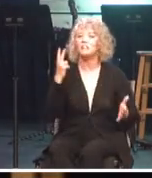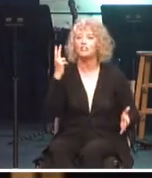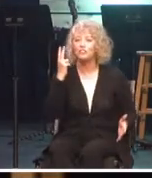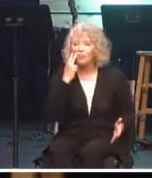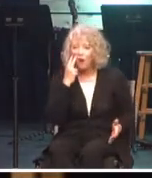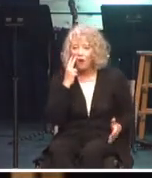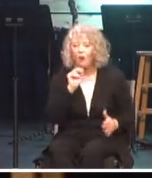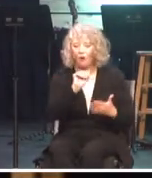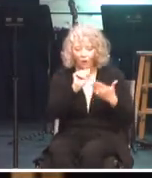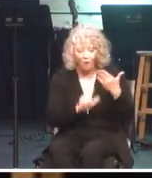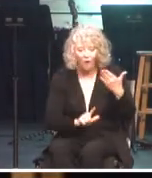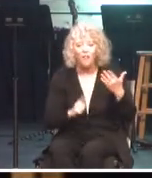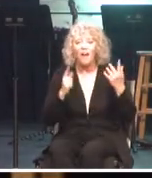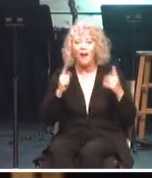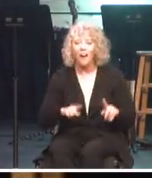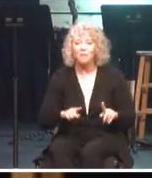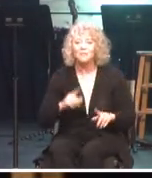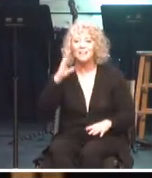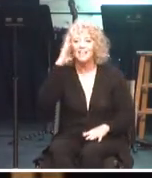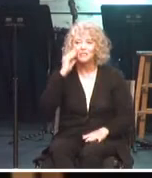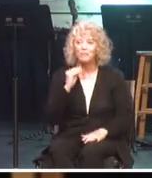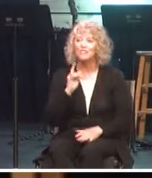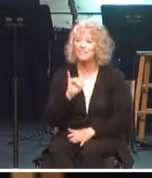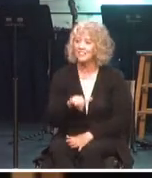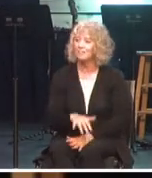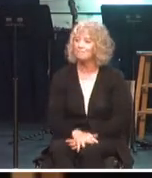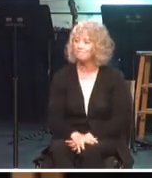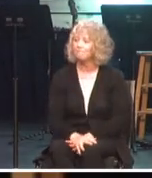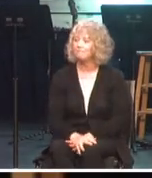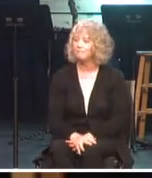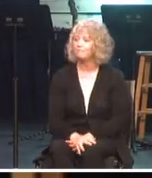of them. They've experienced it.